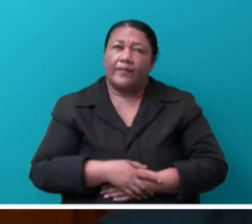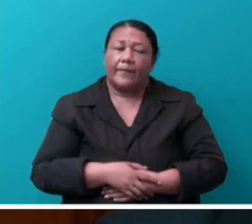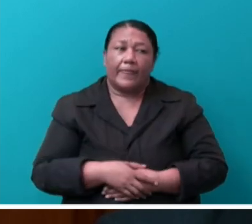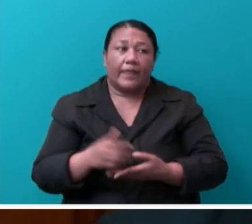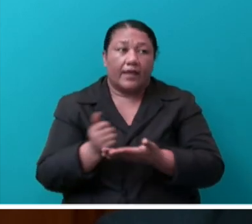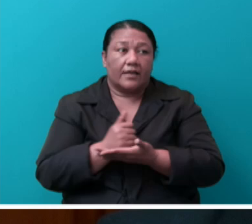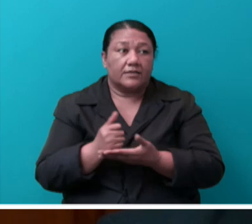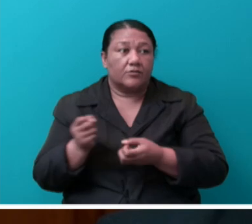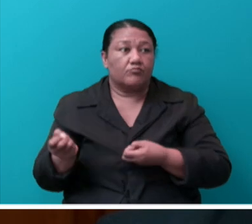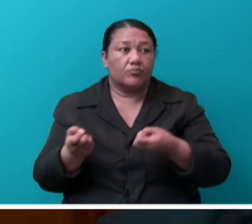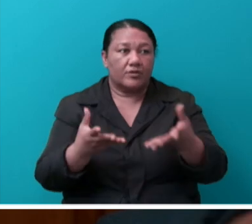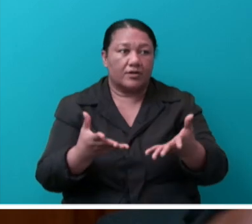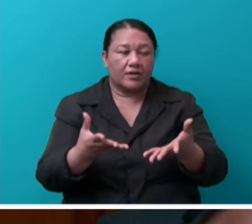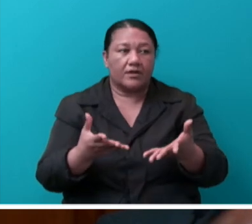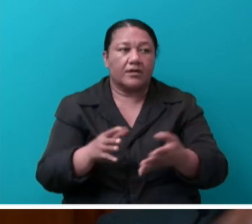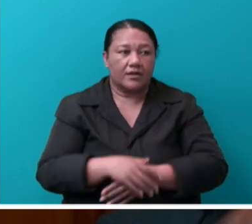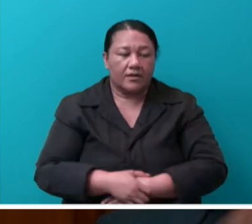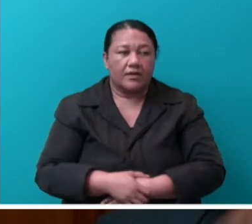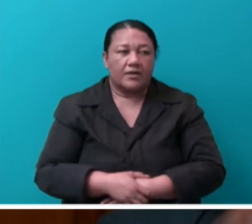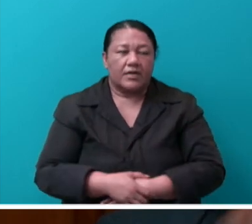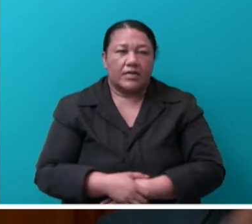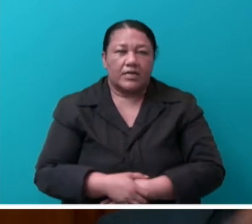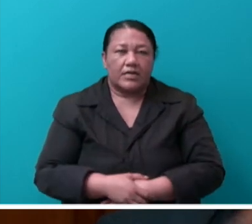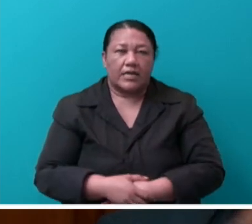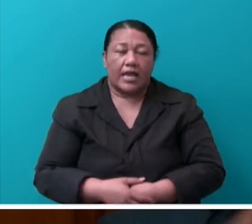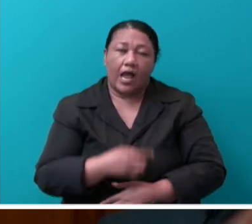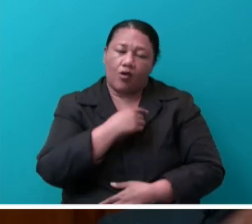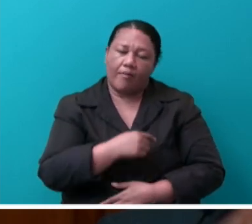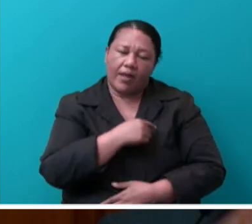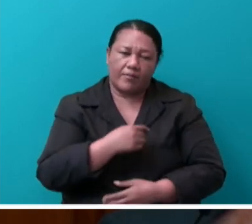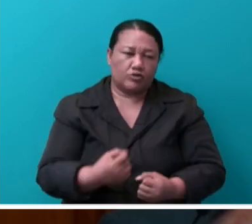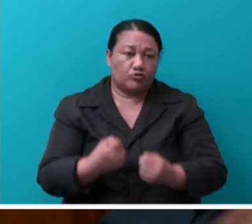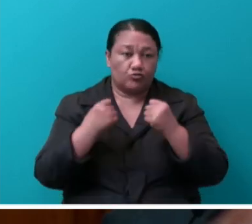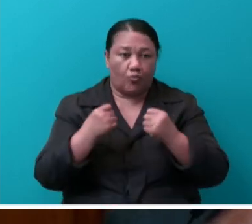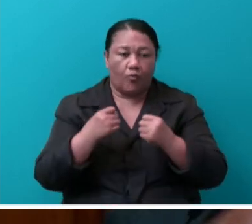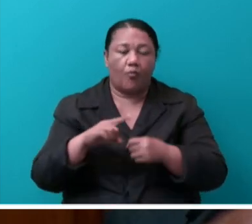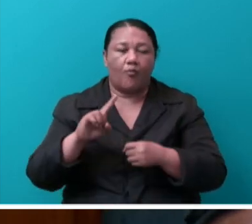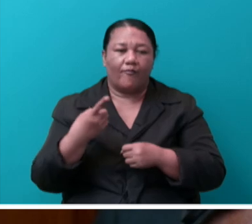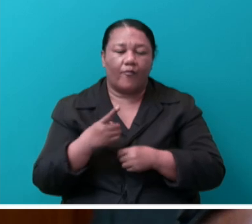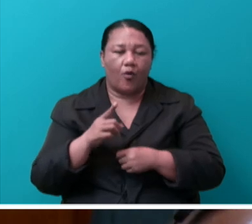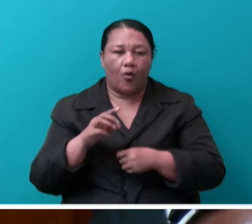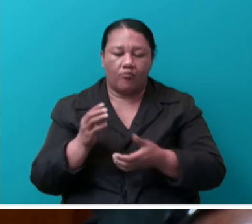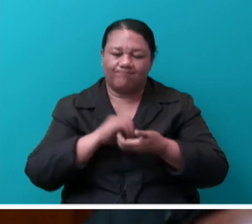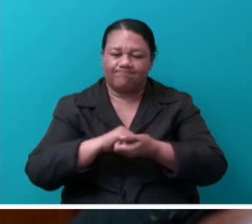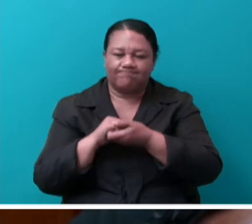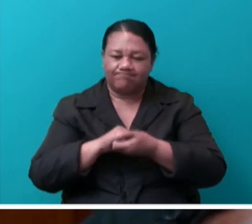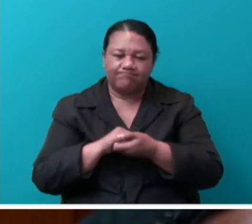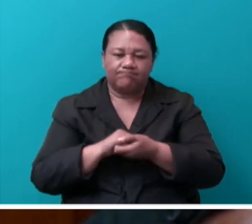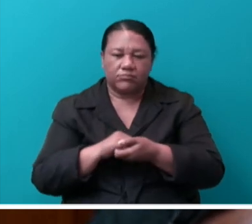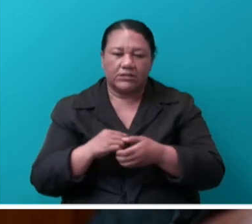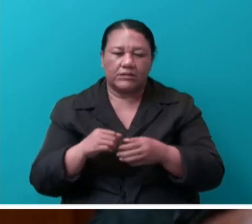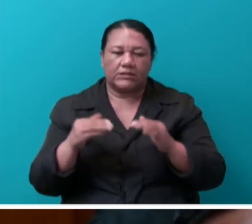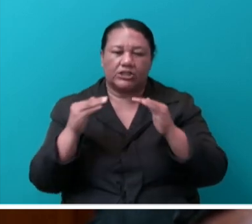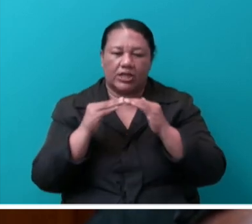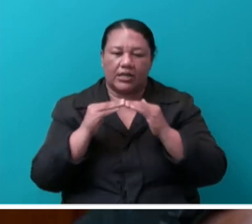provided a renewed momentum, a renewed commitment, and reinforcing our collective commitment to gender equality